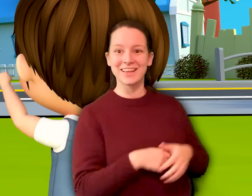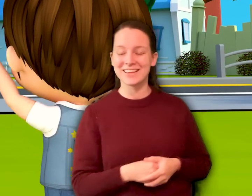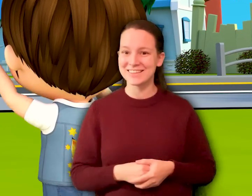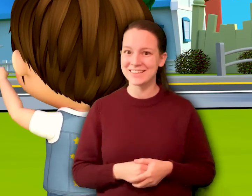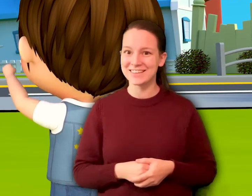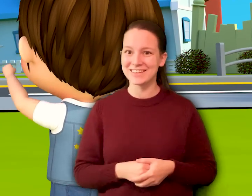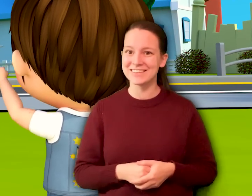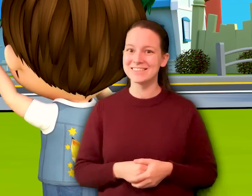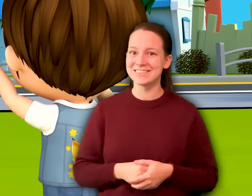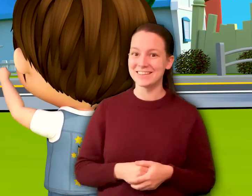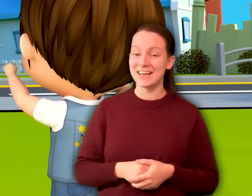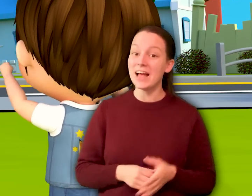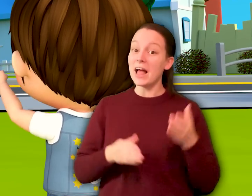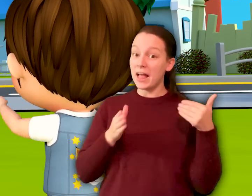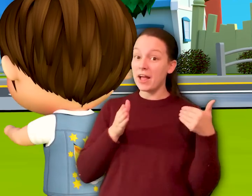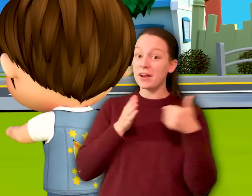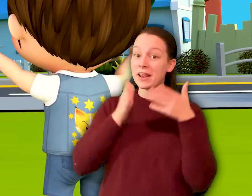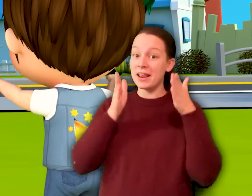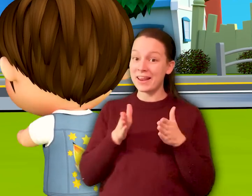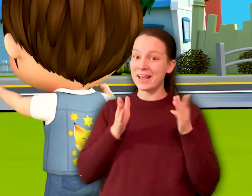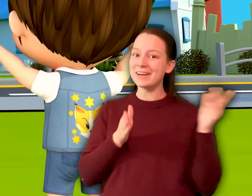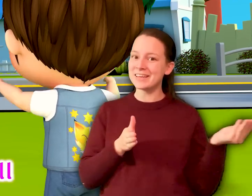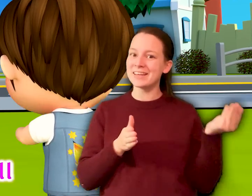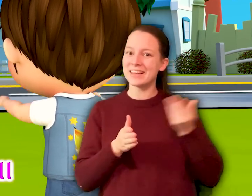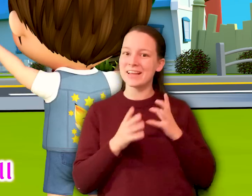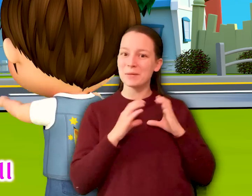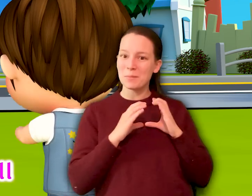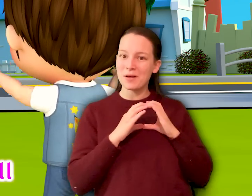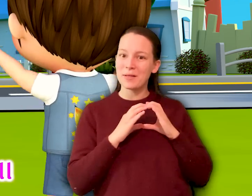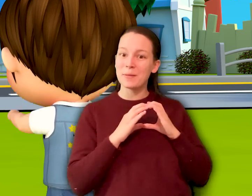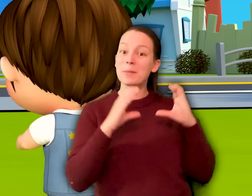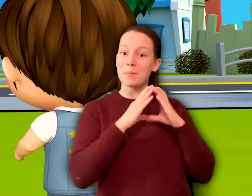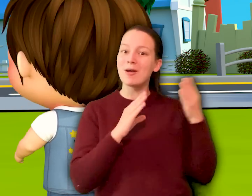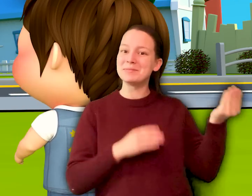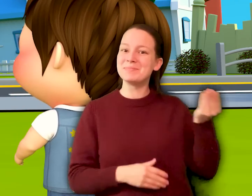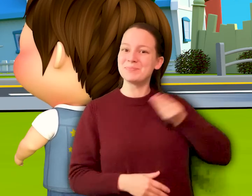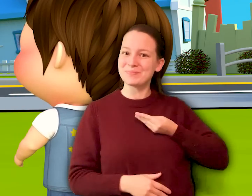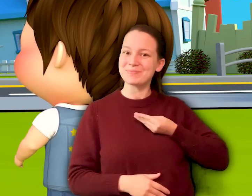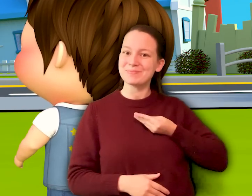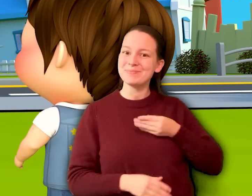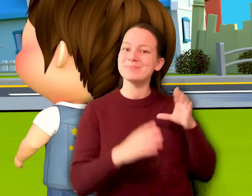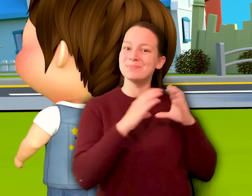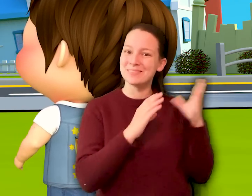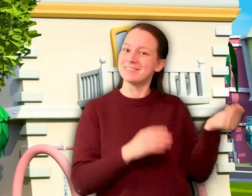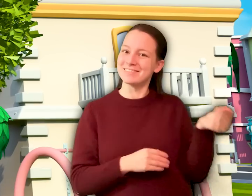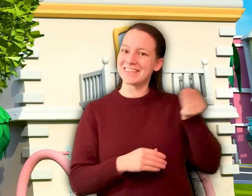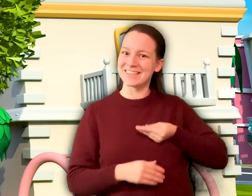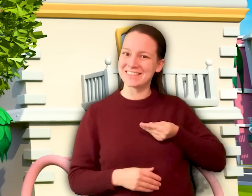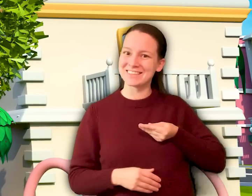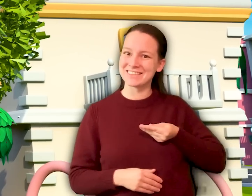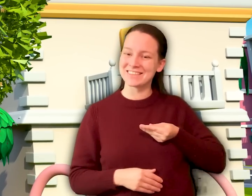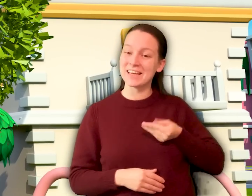right away our neighbor gave us back our ball back our ball